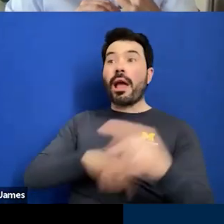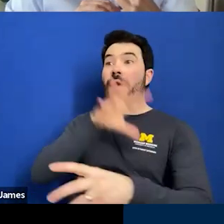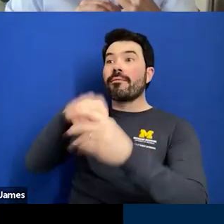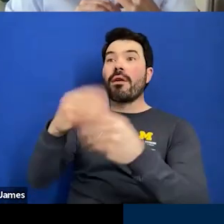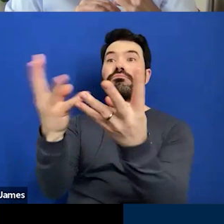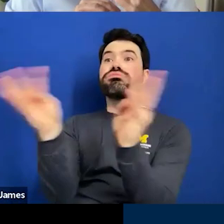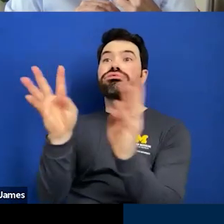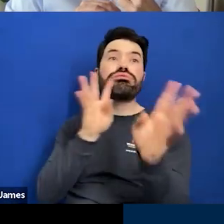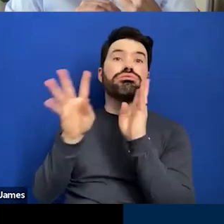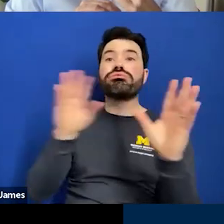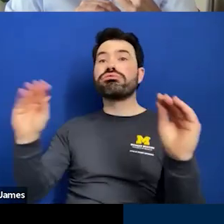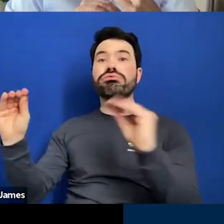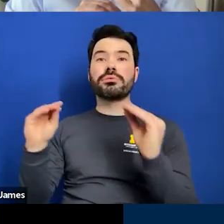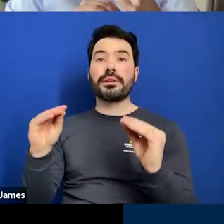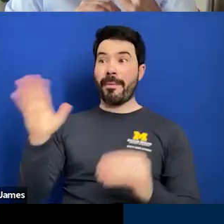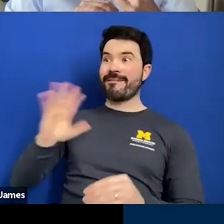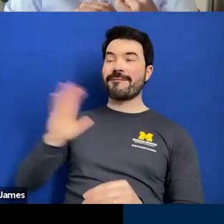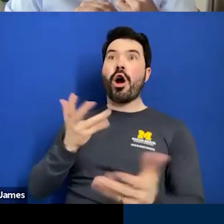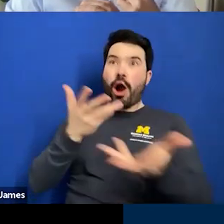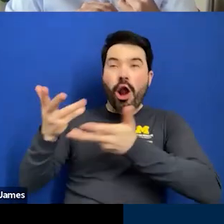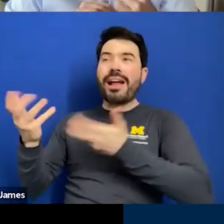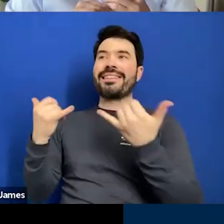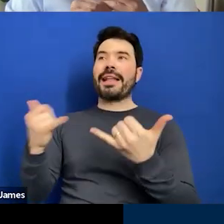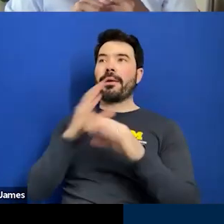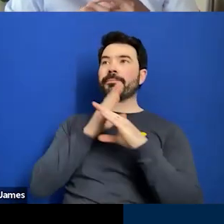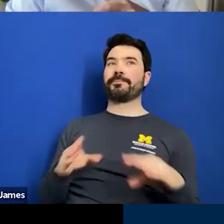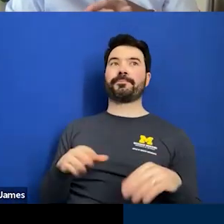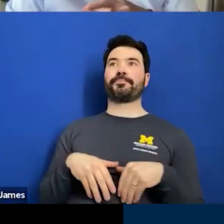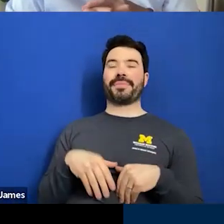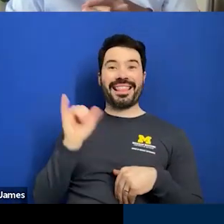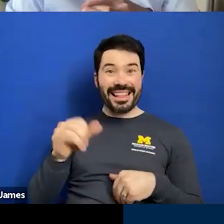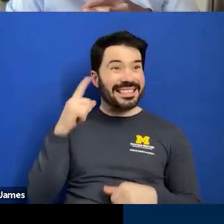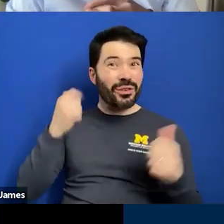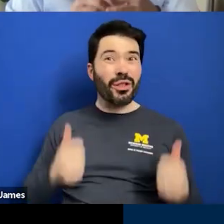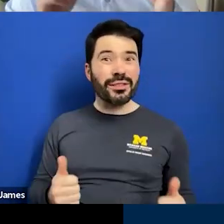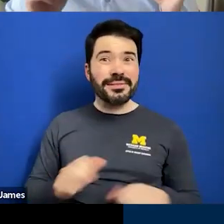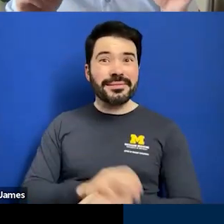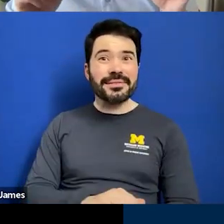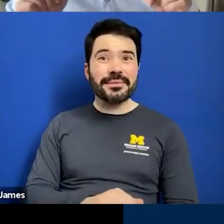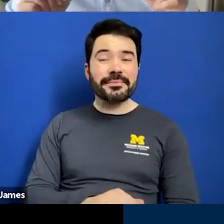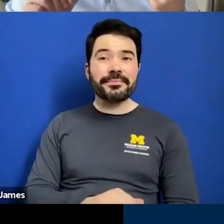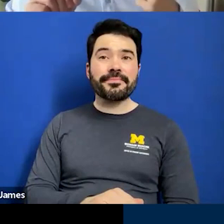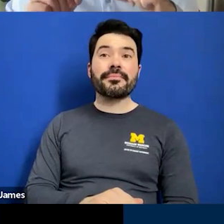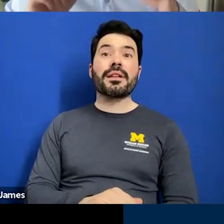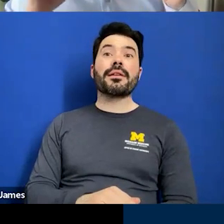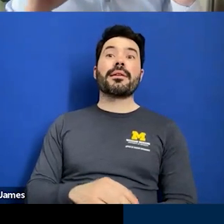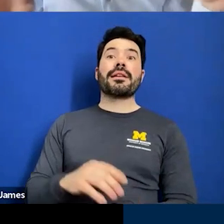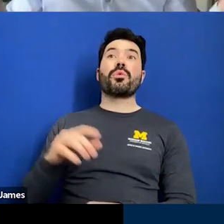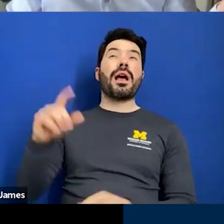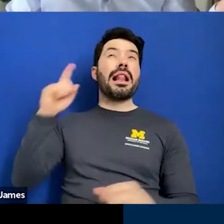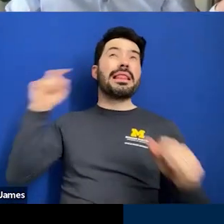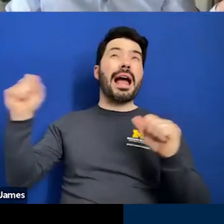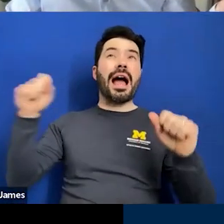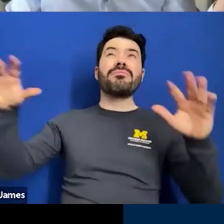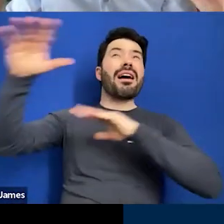dinner table, especially if they used to be pretty engaged. That's probably hearing loss. Difficulty hearing in background noise. I can hear